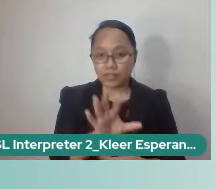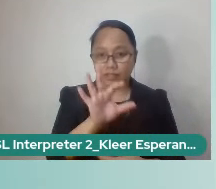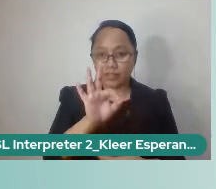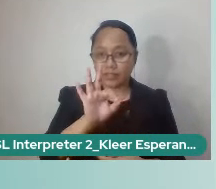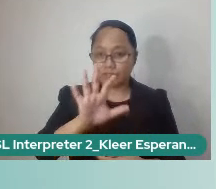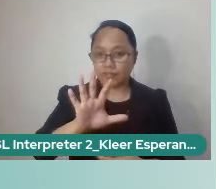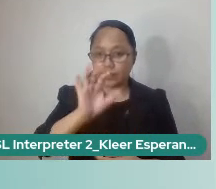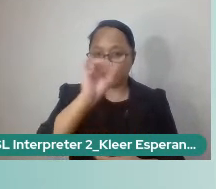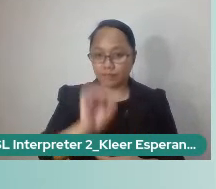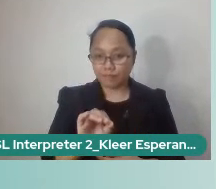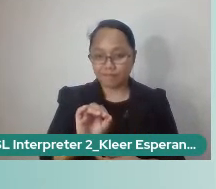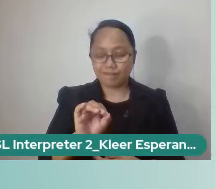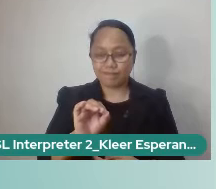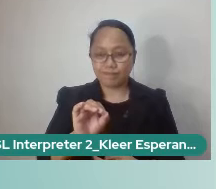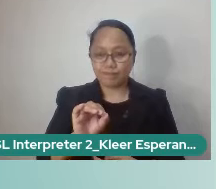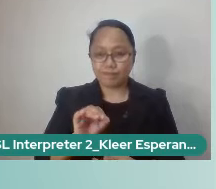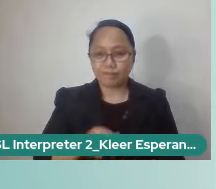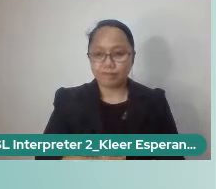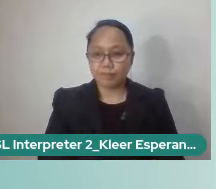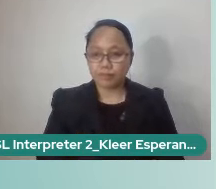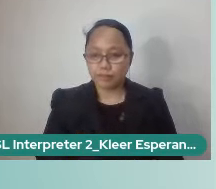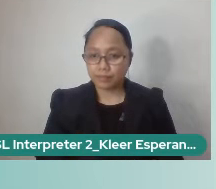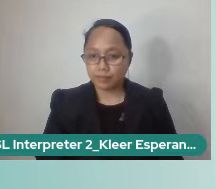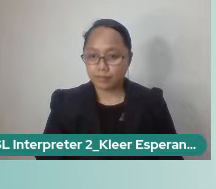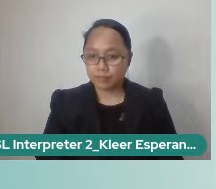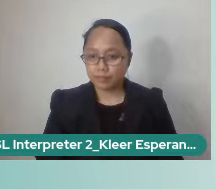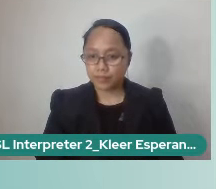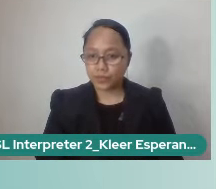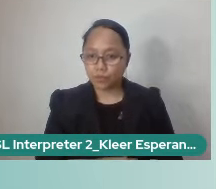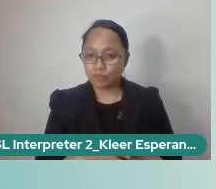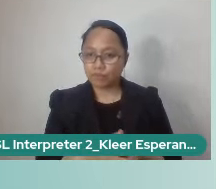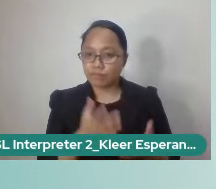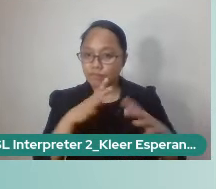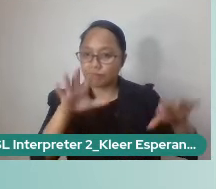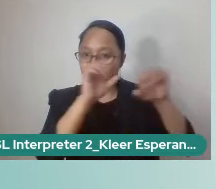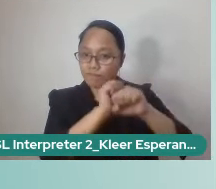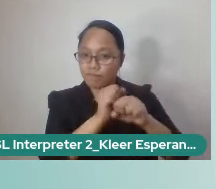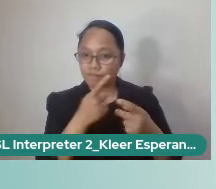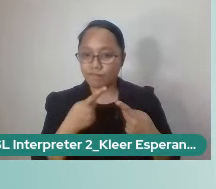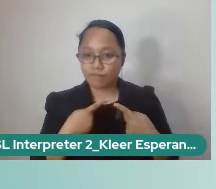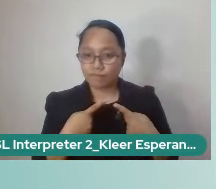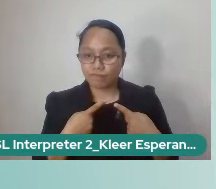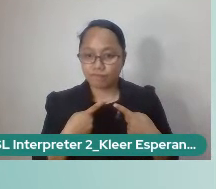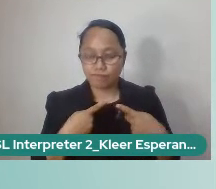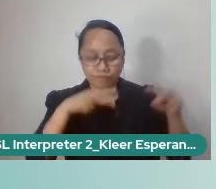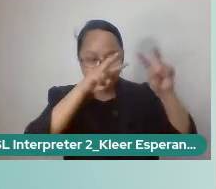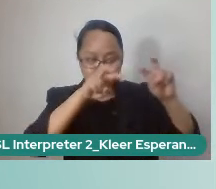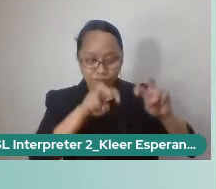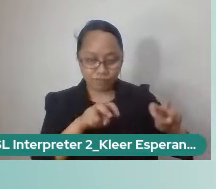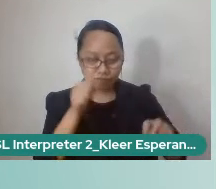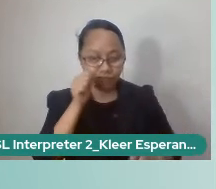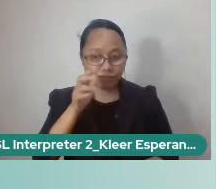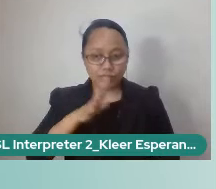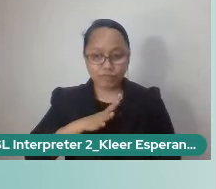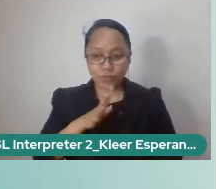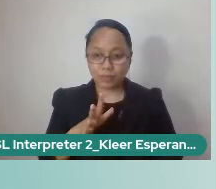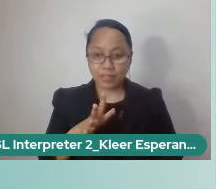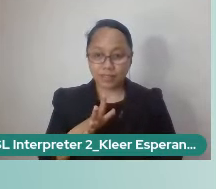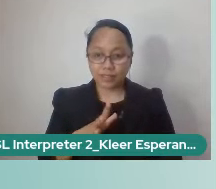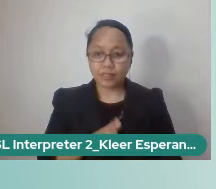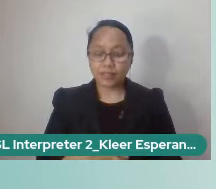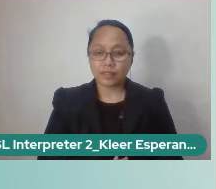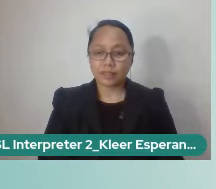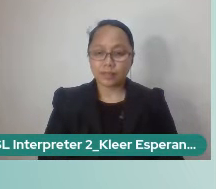for invasive cancer. So in fact, in women who had a negative screening test, the risk of developing invasive